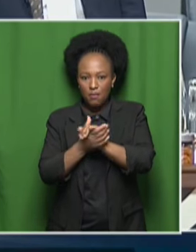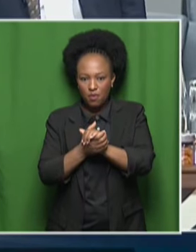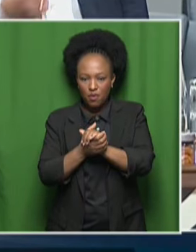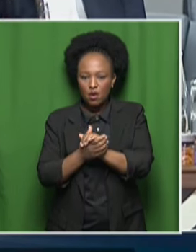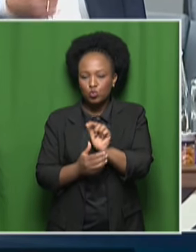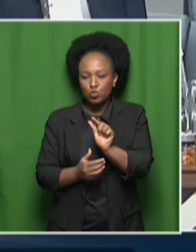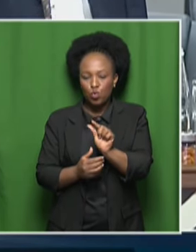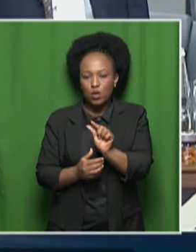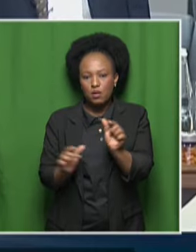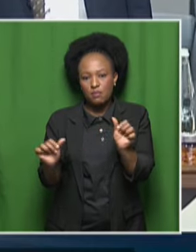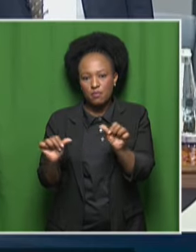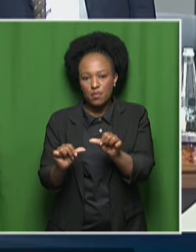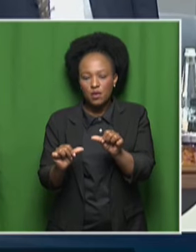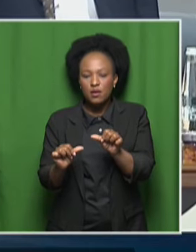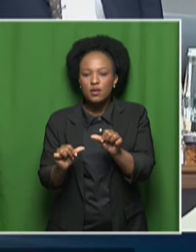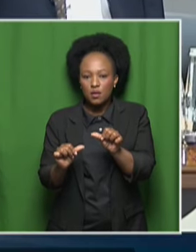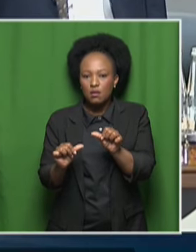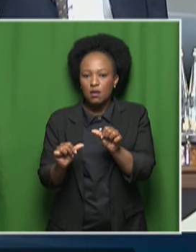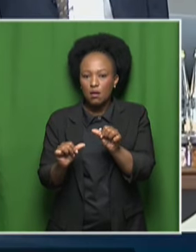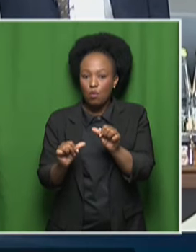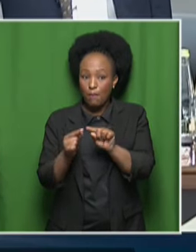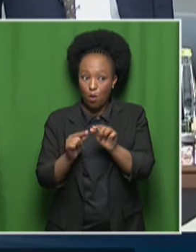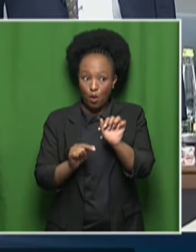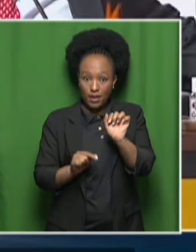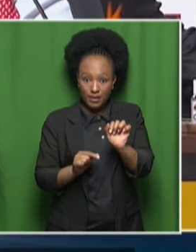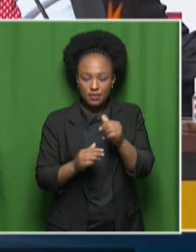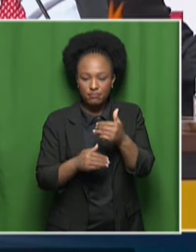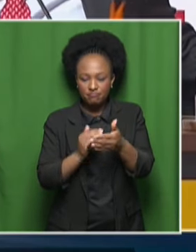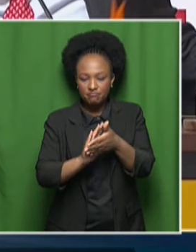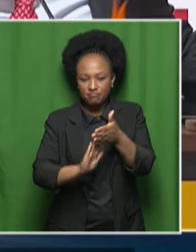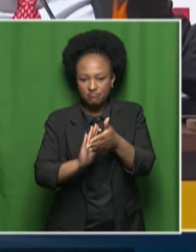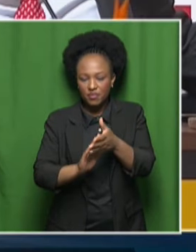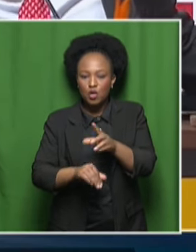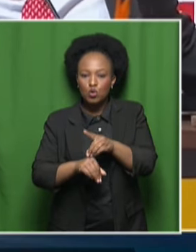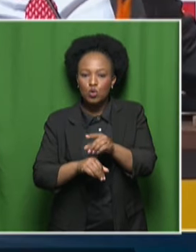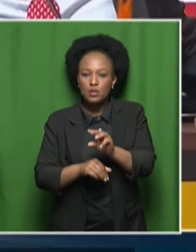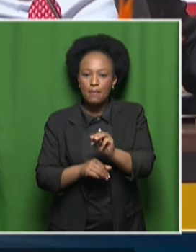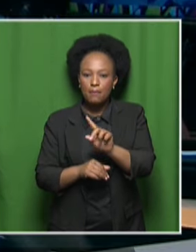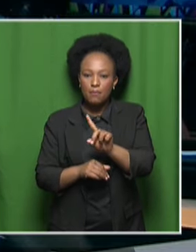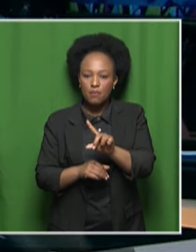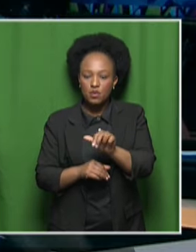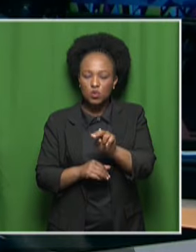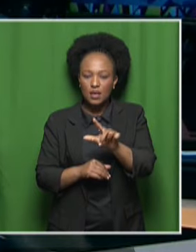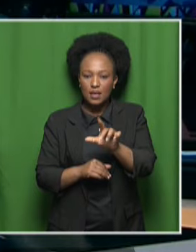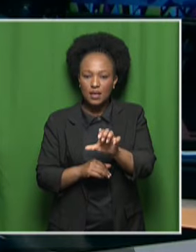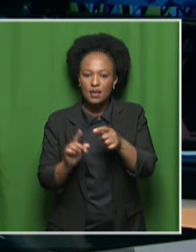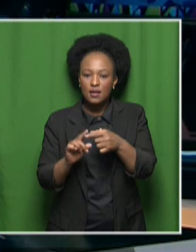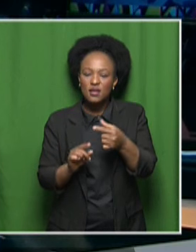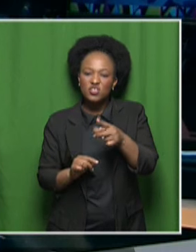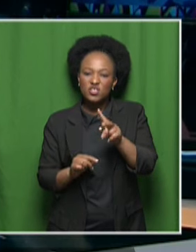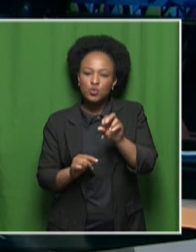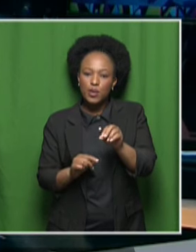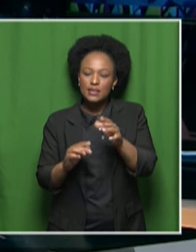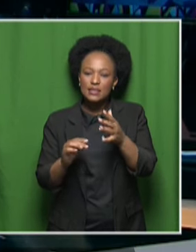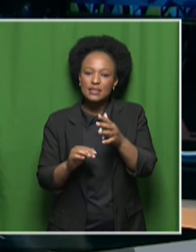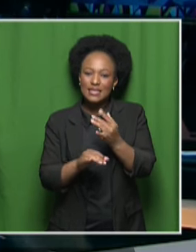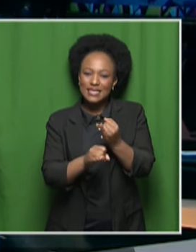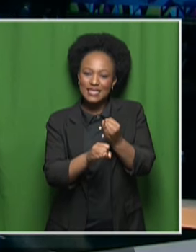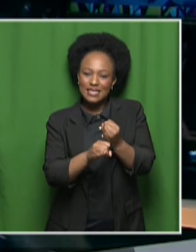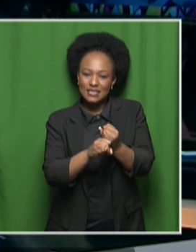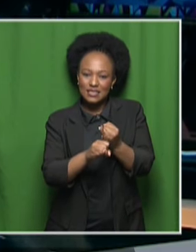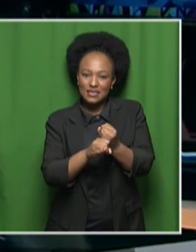back in a moment and pick up with that point with Dr. Mzwanele Ntwanti, G20 senior researcher at the Institute